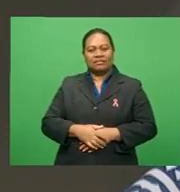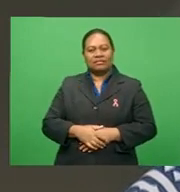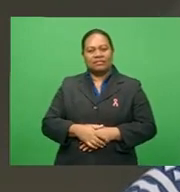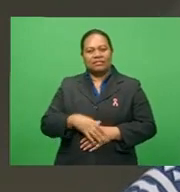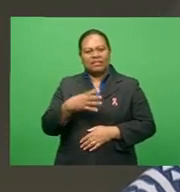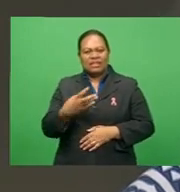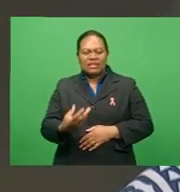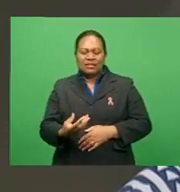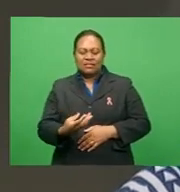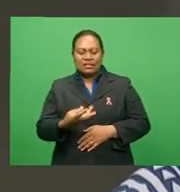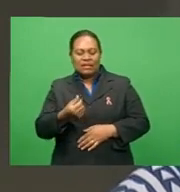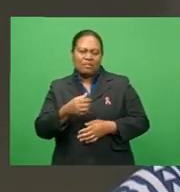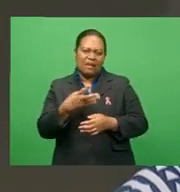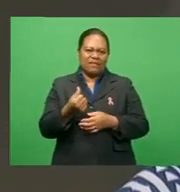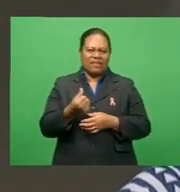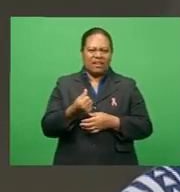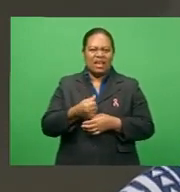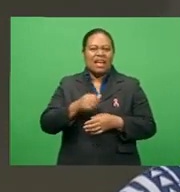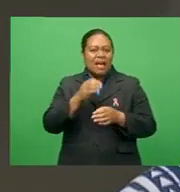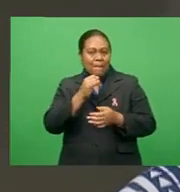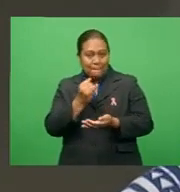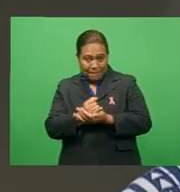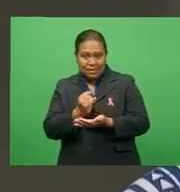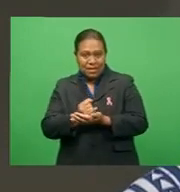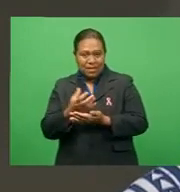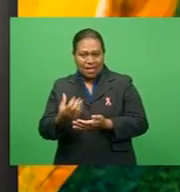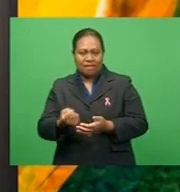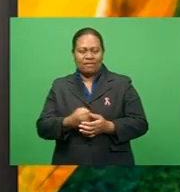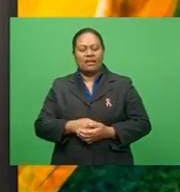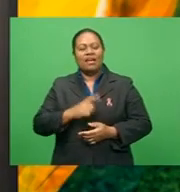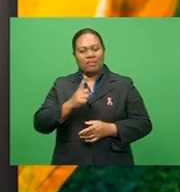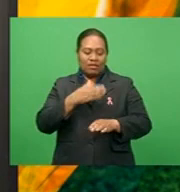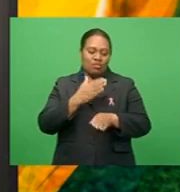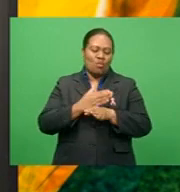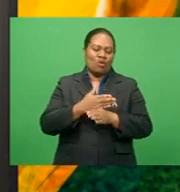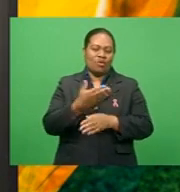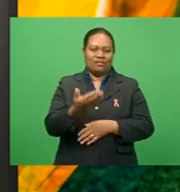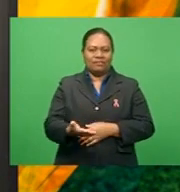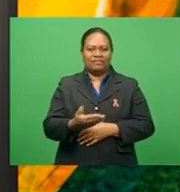piece moves where we lack off, so that's where we just need to work on.